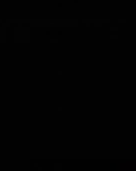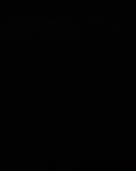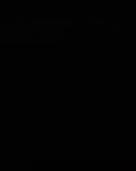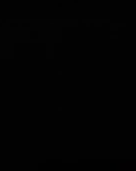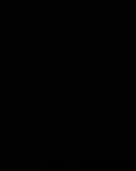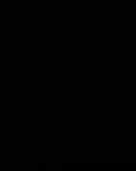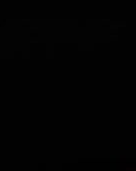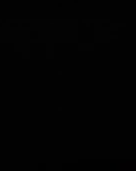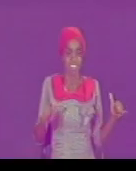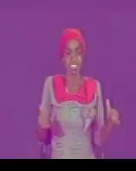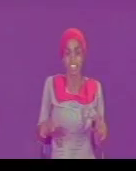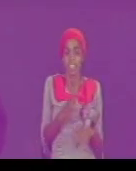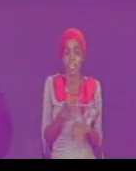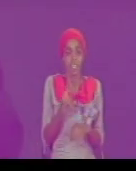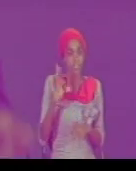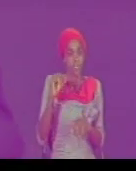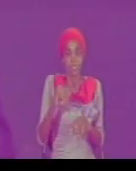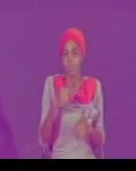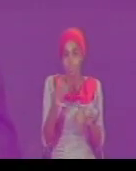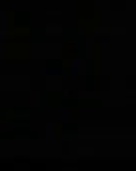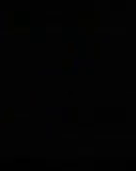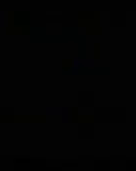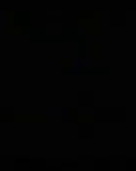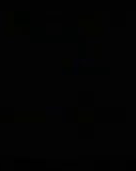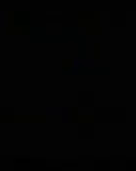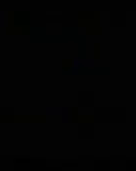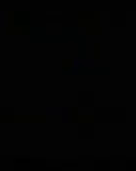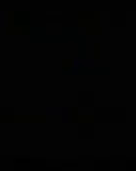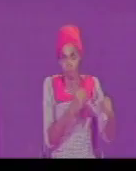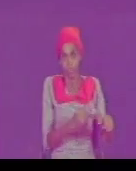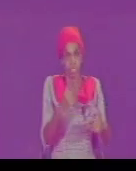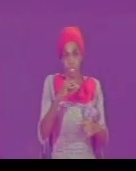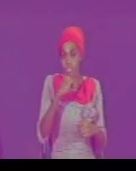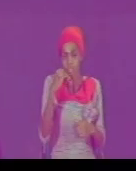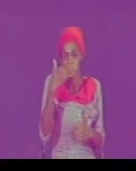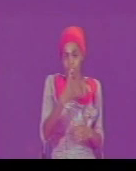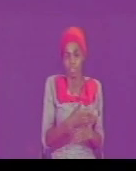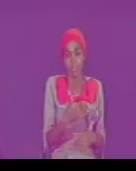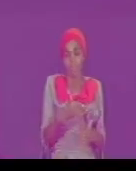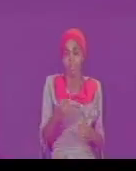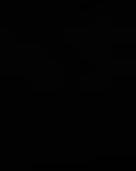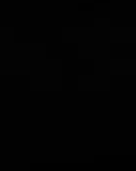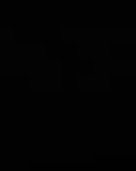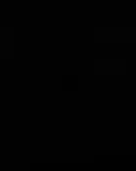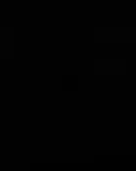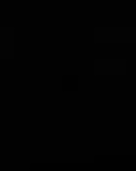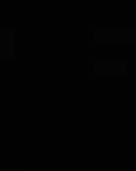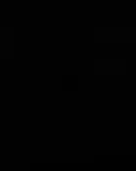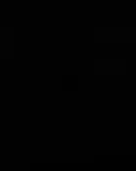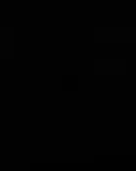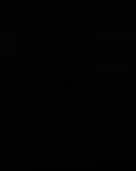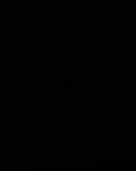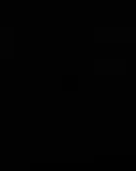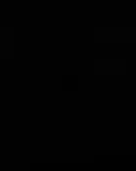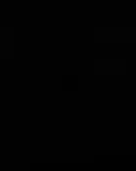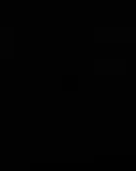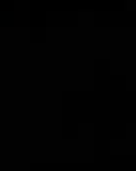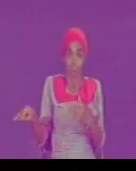and he cast the tables out of his hand and break them